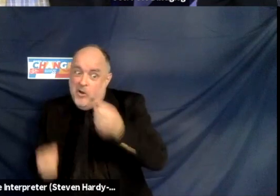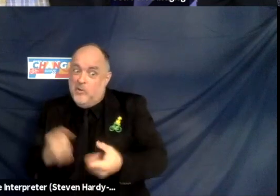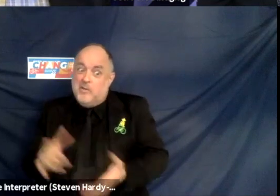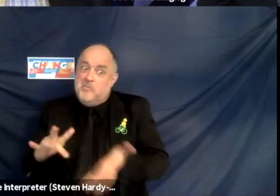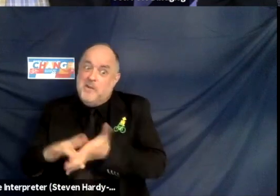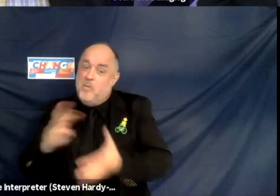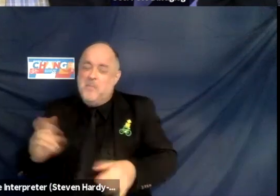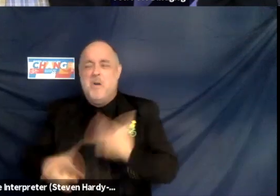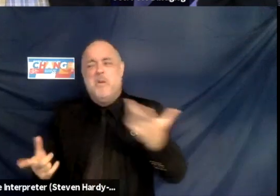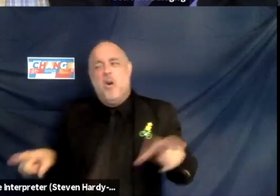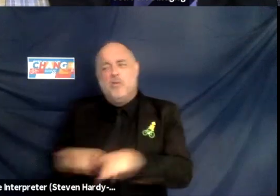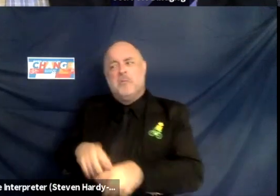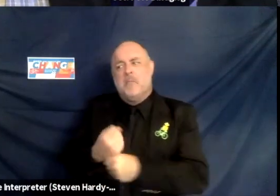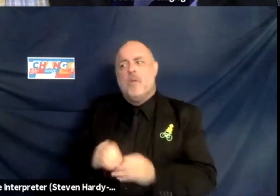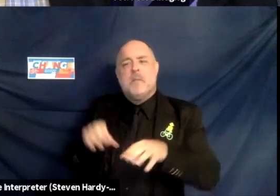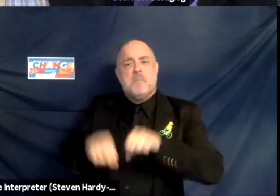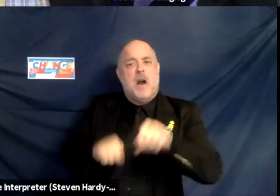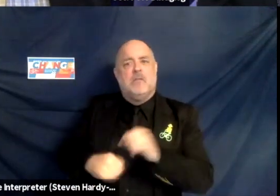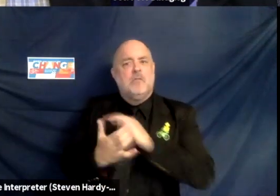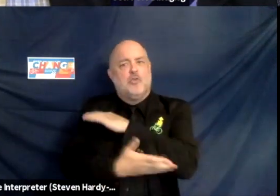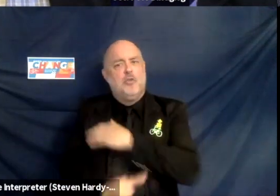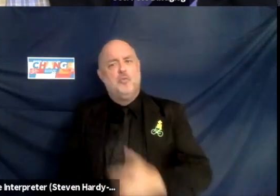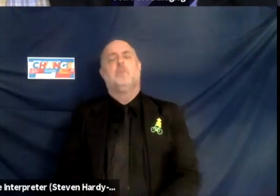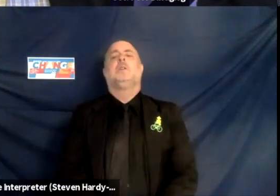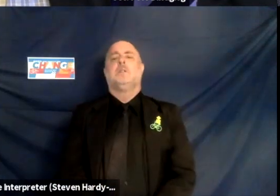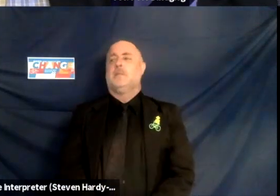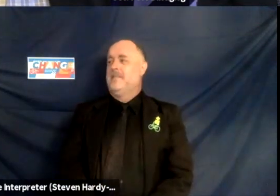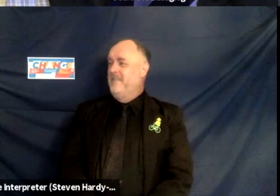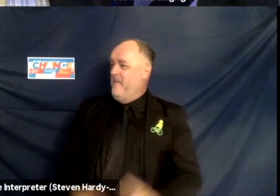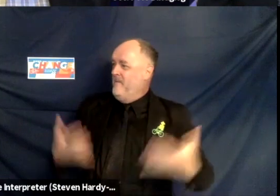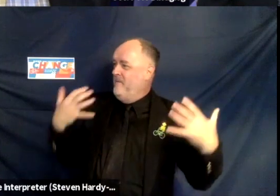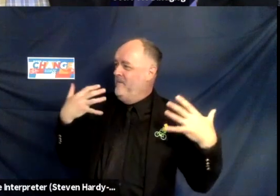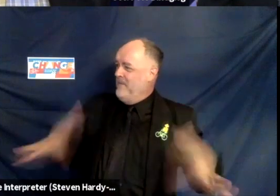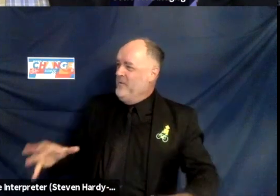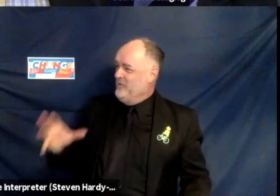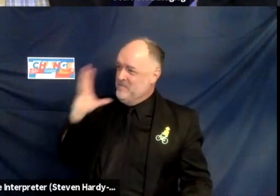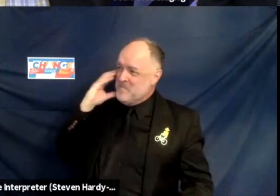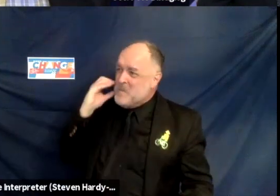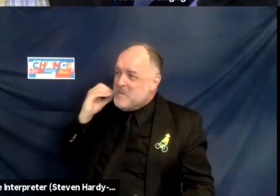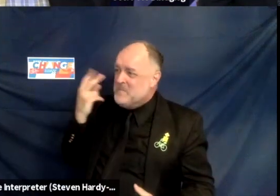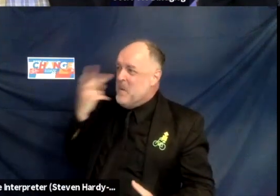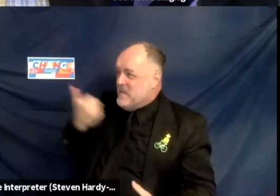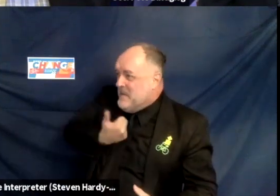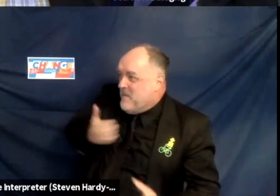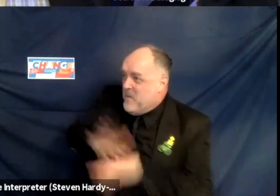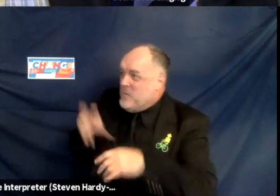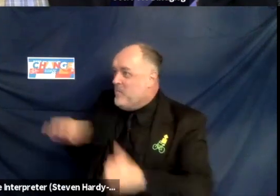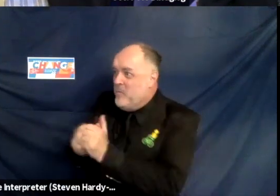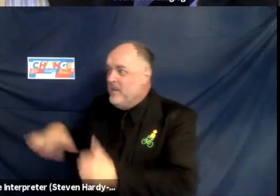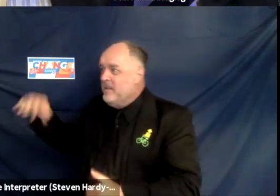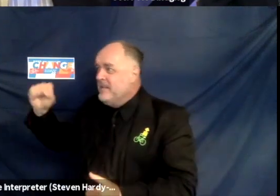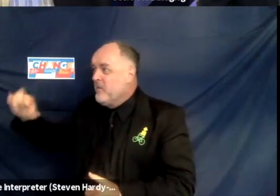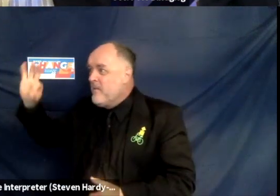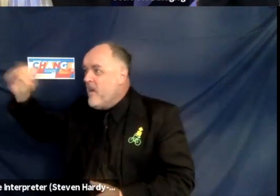be more of a bicycling country. And one of the things we saw on that trip I took with Secretary Fox was that if you just hit a certain tipping point, and it's not